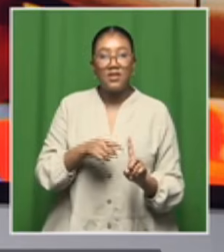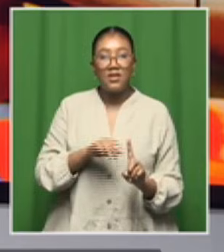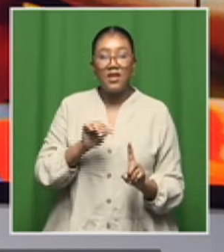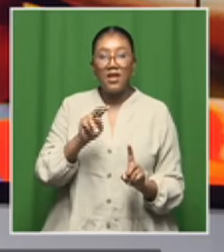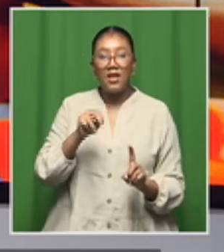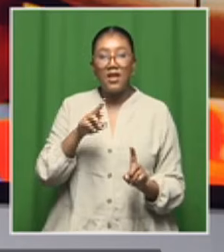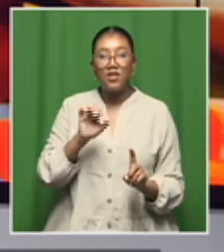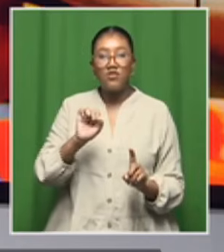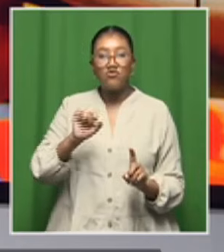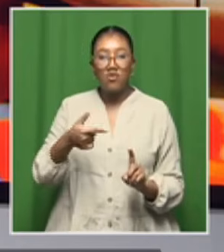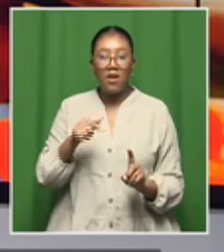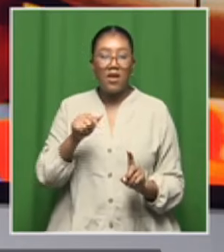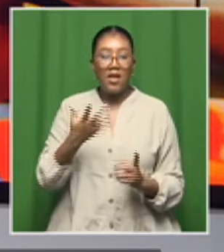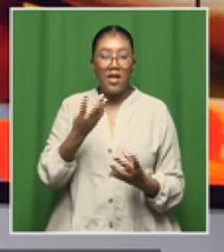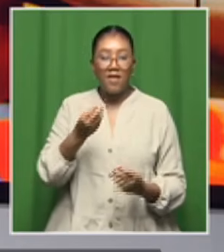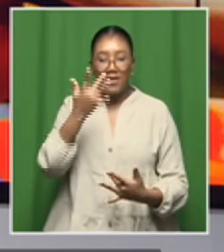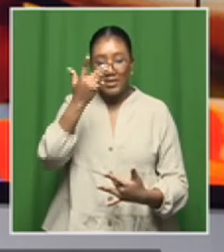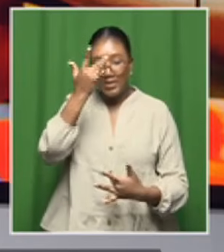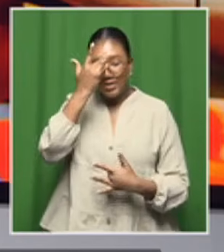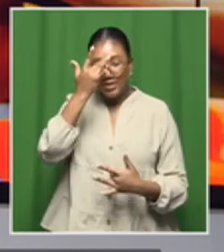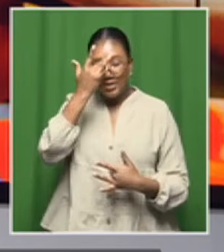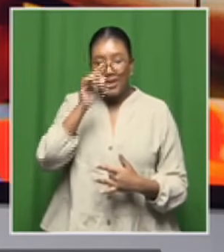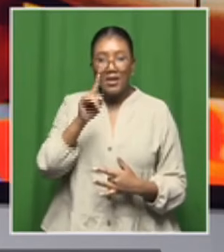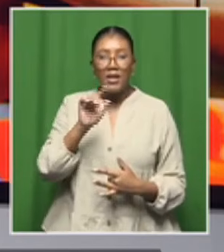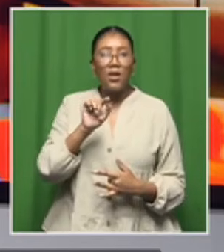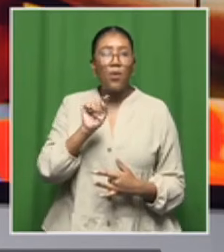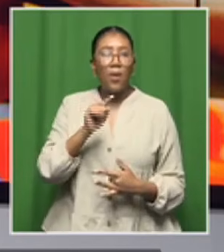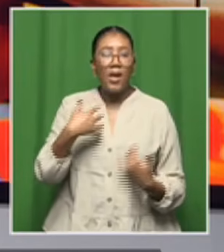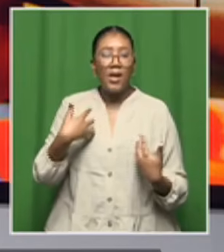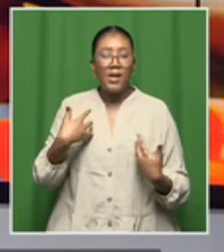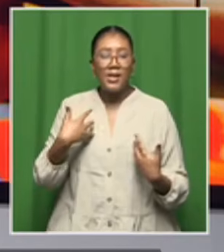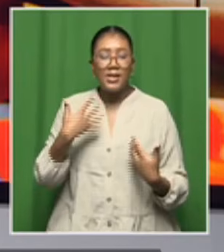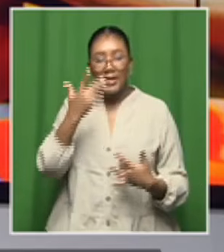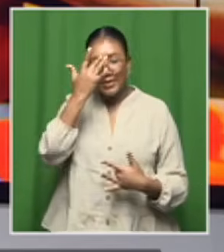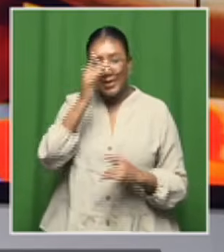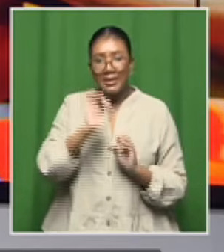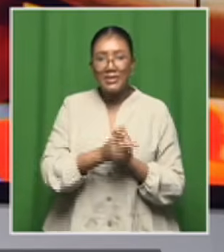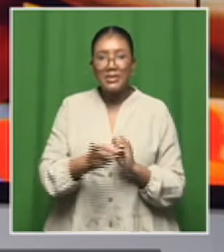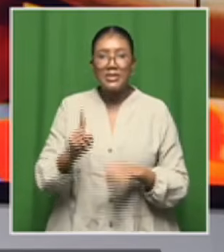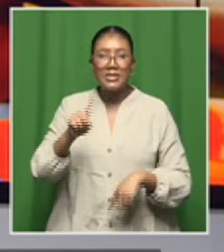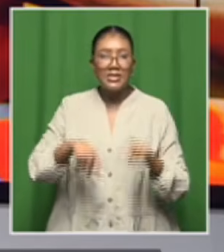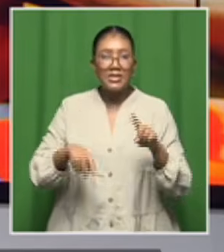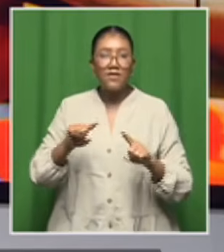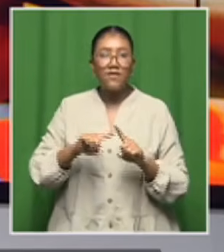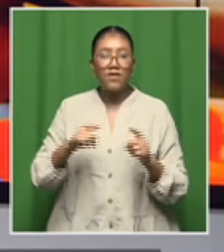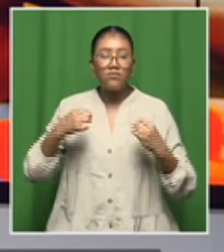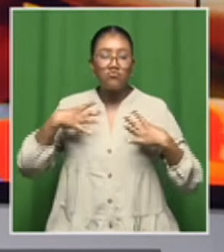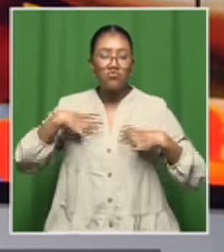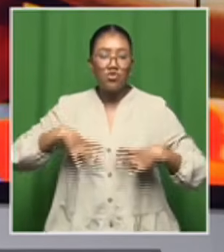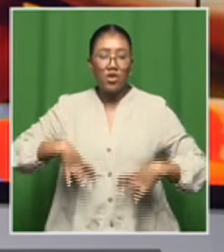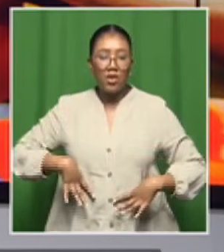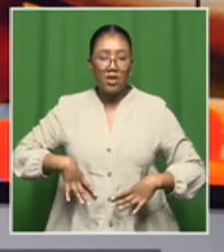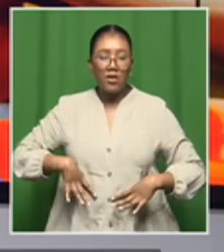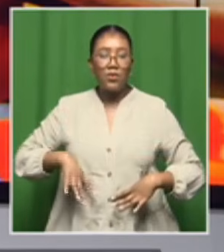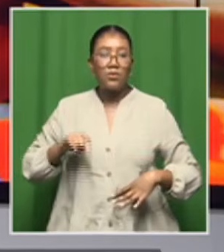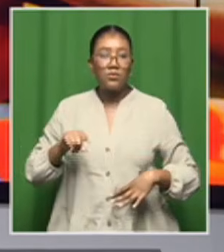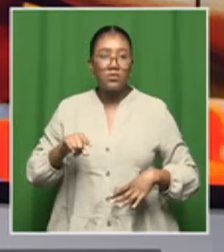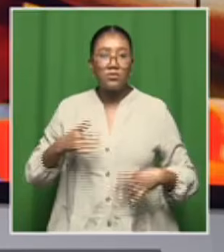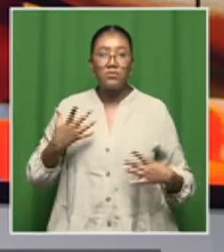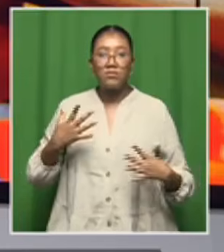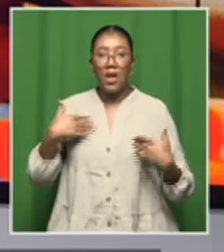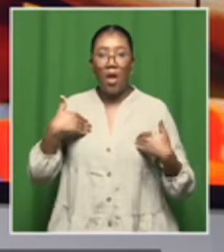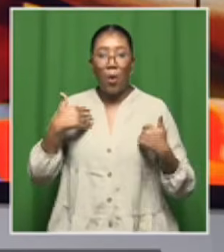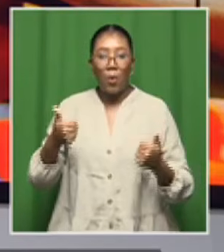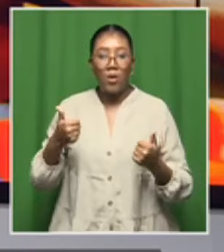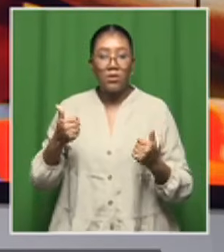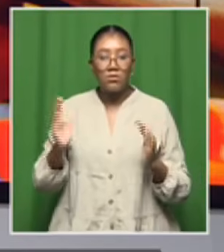autoimmune condition. Her world literally shifted, but Mantua then emerged, not merely as a silkwear label, but as a profound wellness philosophy. It was draped